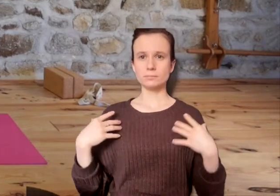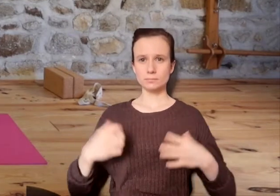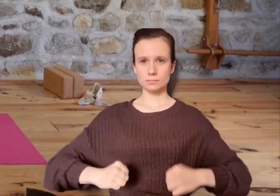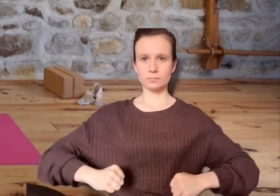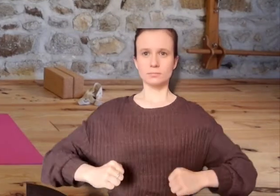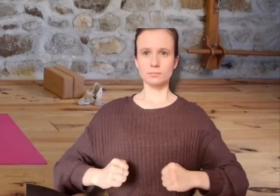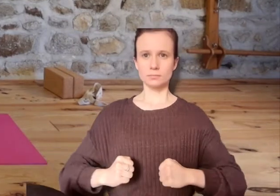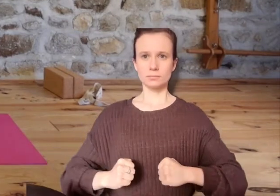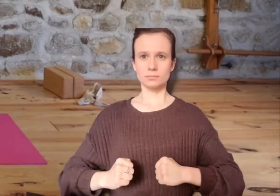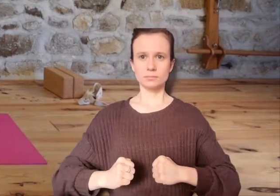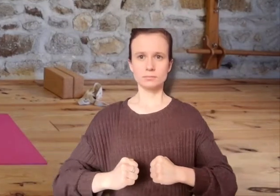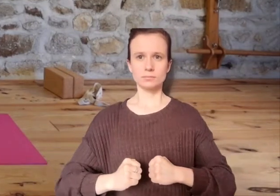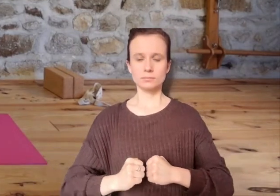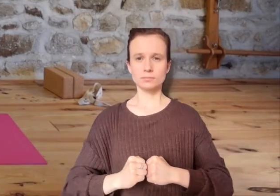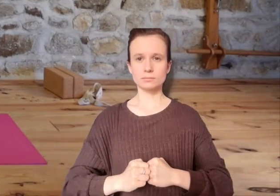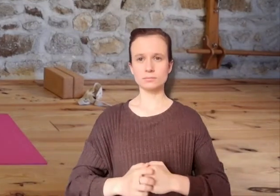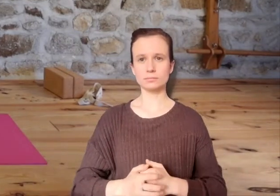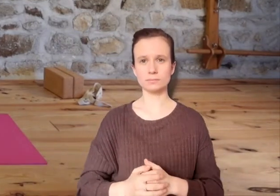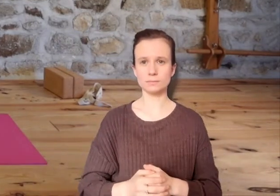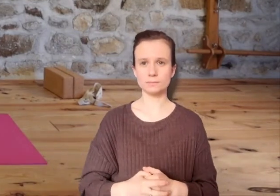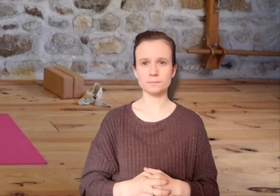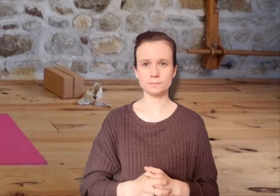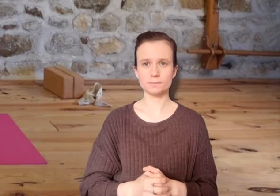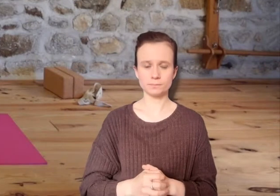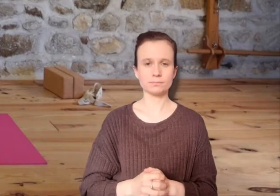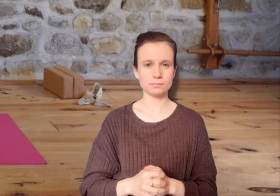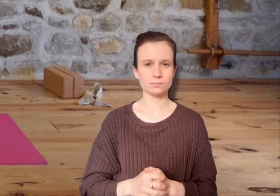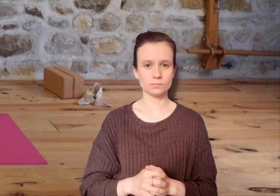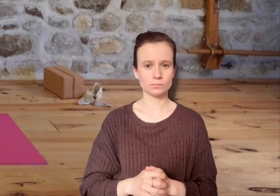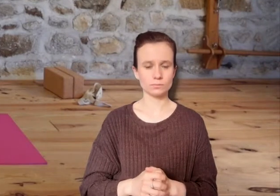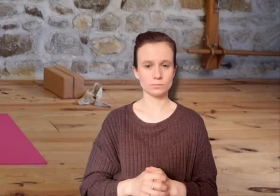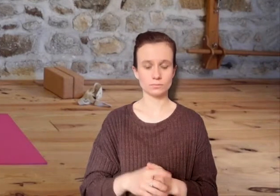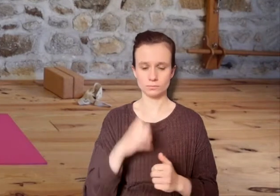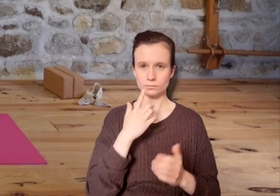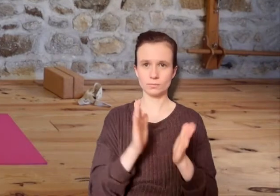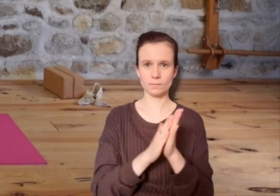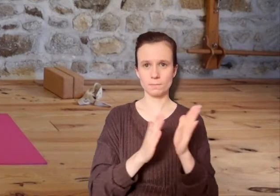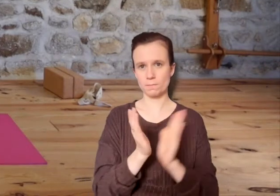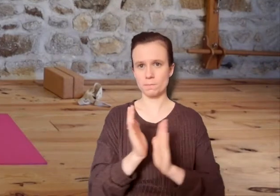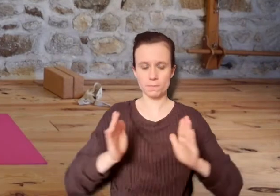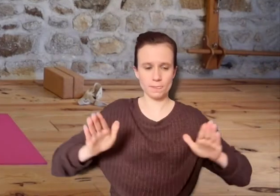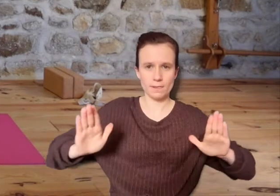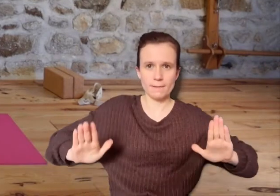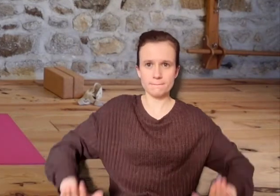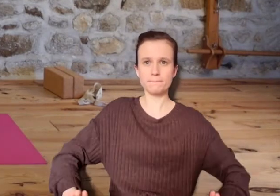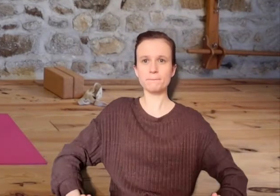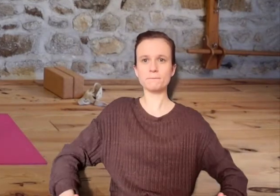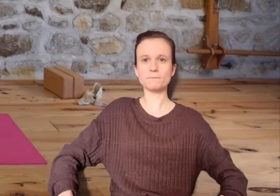sit high in this position. From there, we're going to place our hands on the floor just next to our